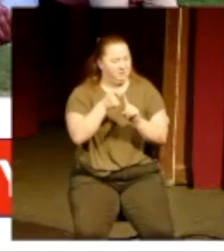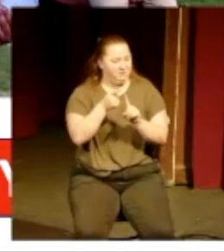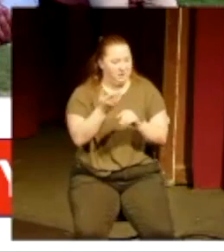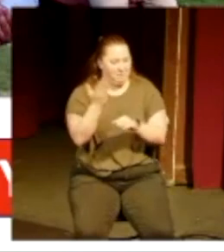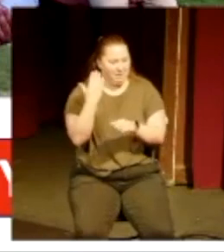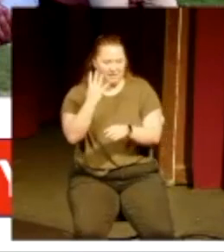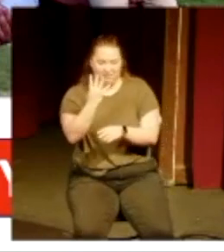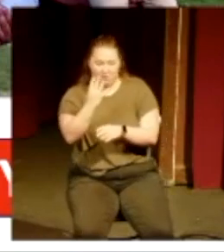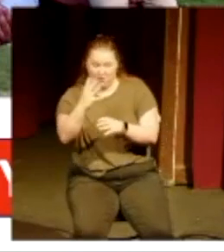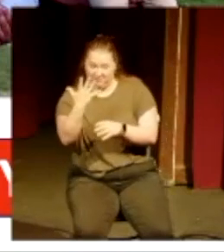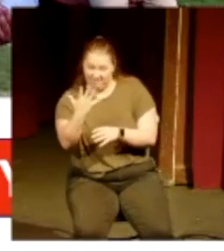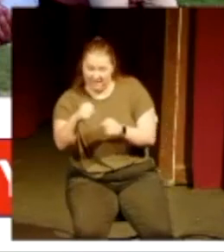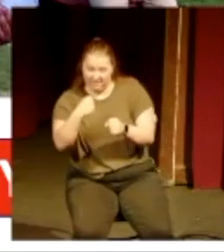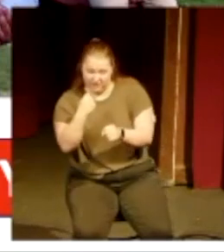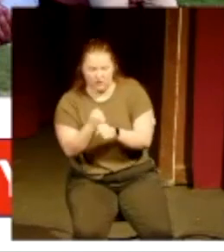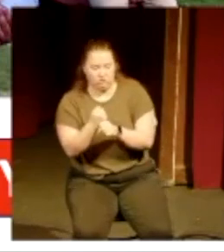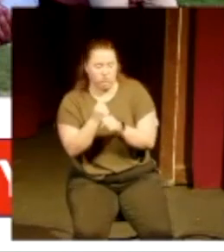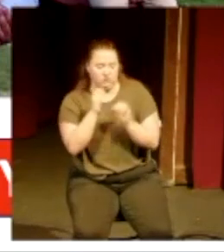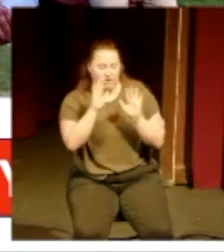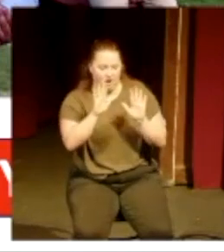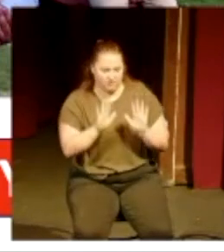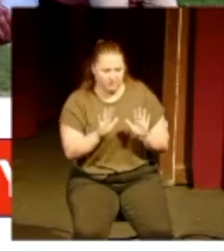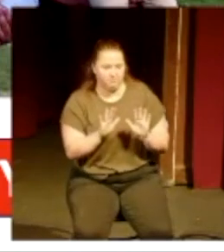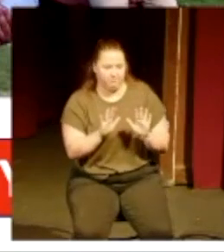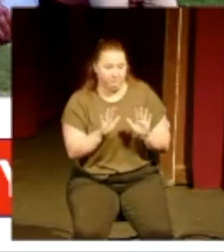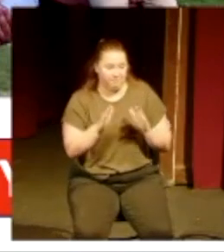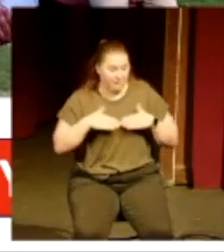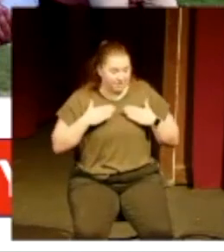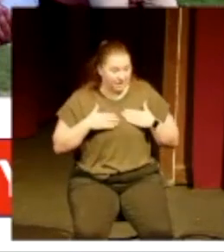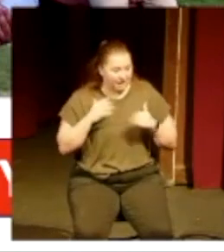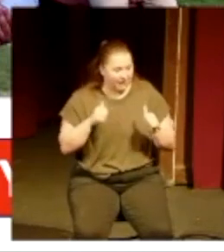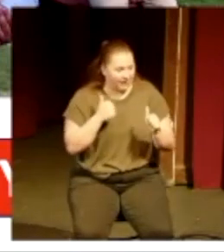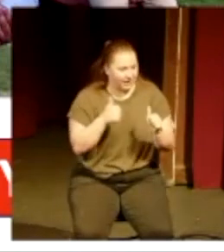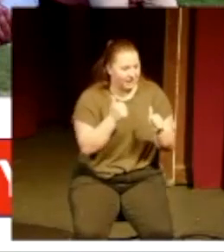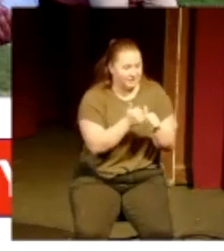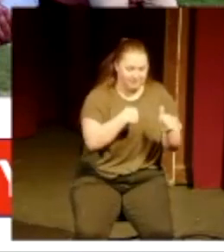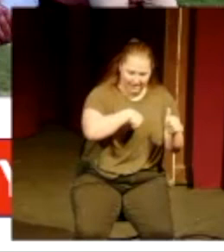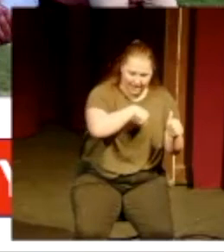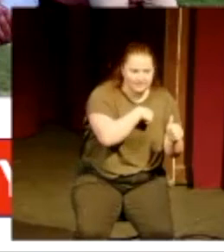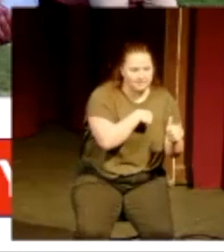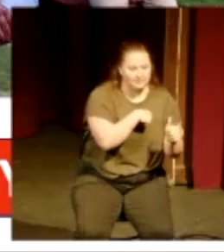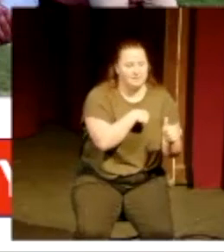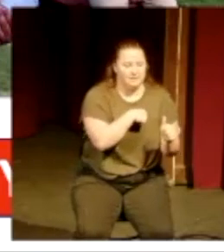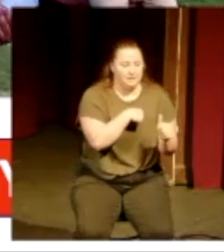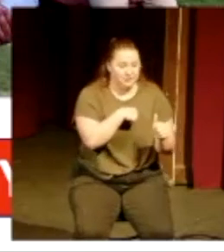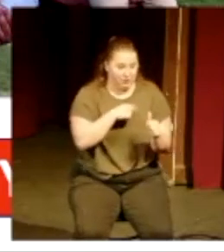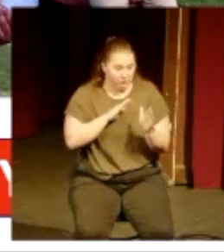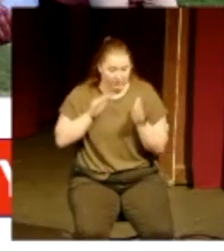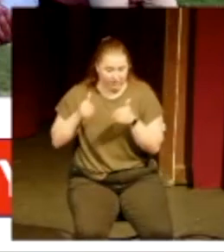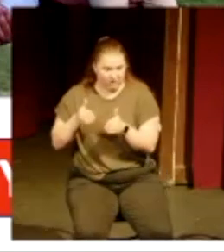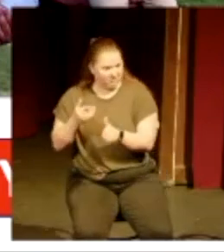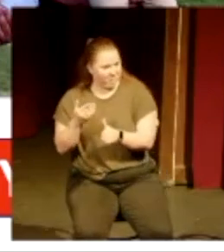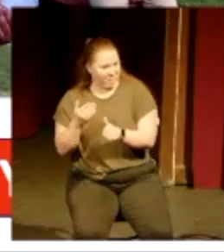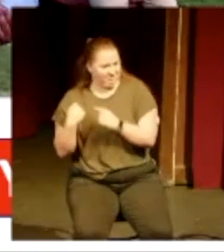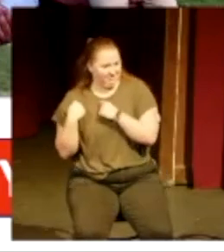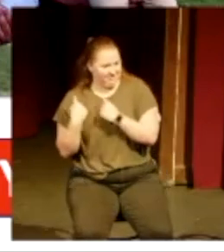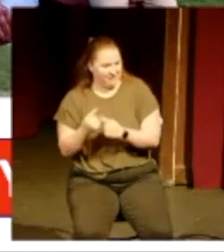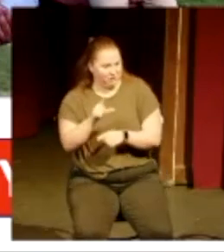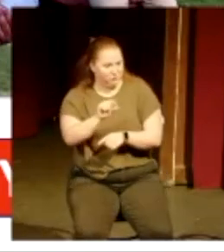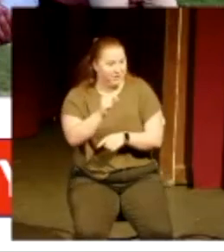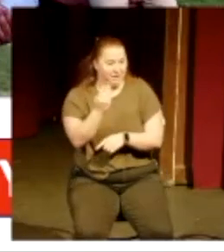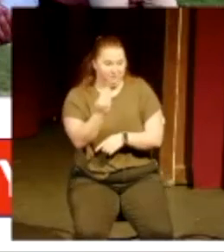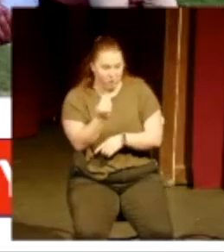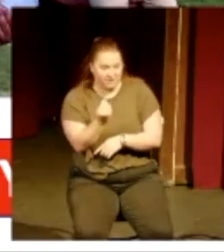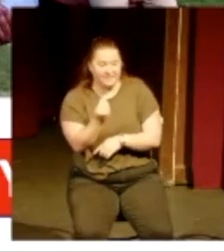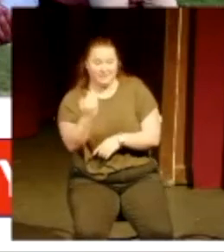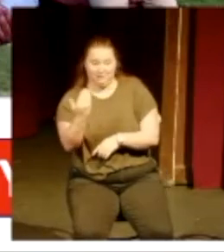4 or 5 years, which is awesome. I'm glad they caught up to us because we've made it a focal point since 2013 or 14.